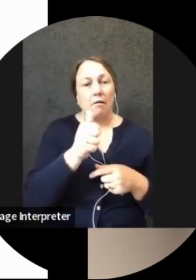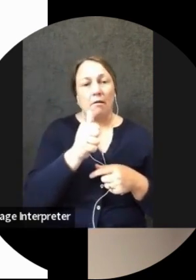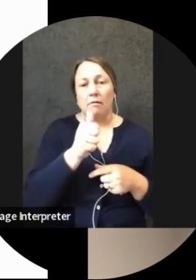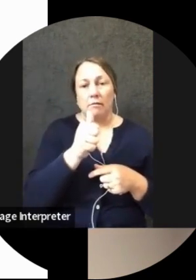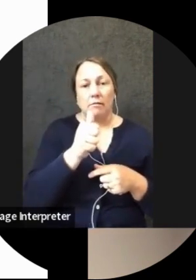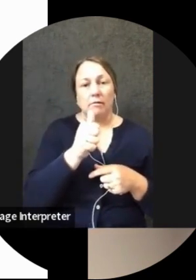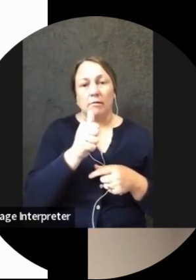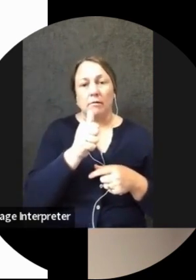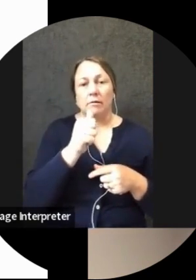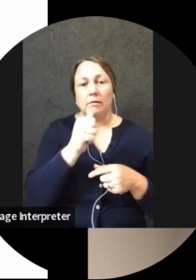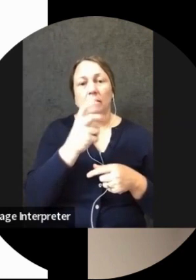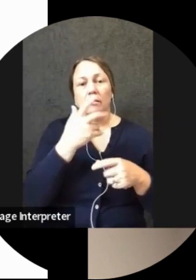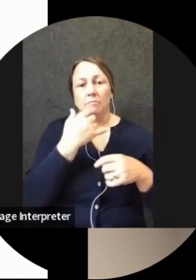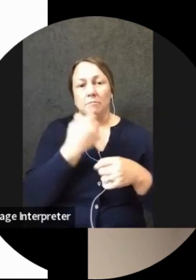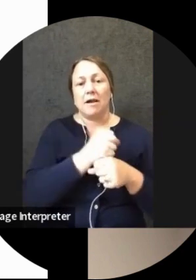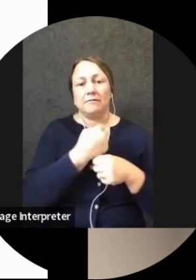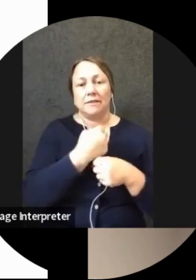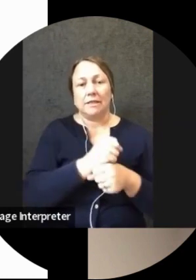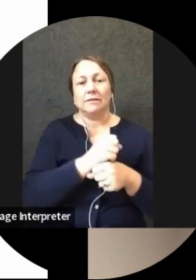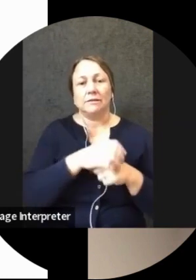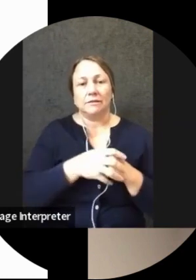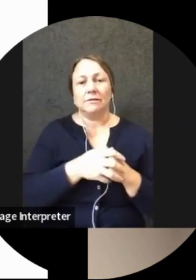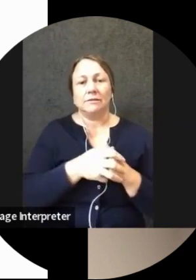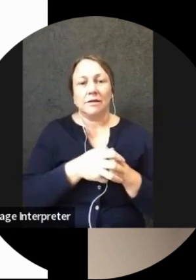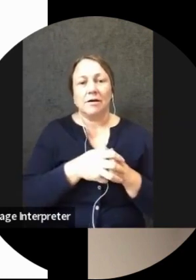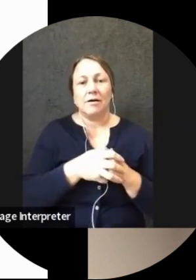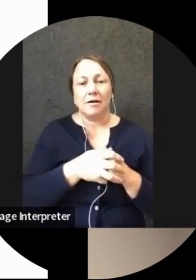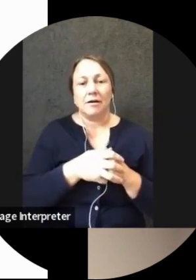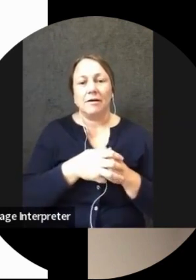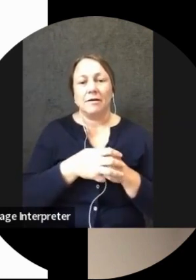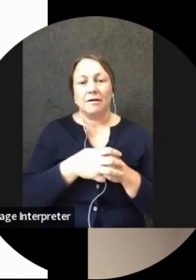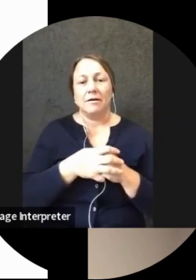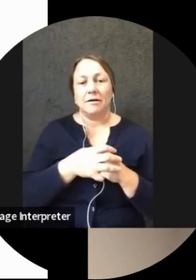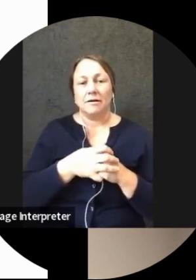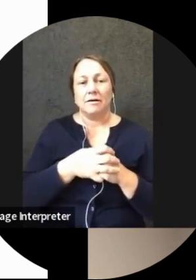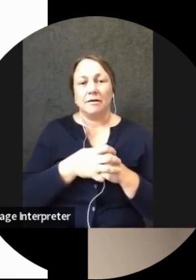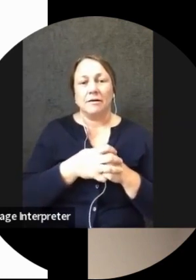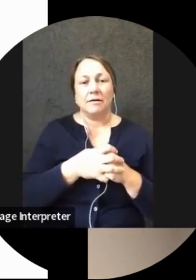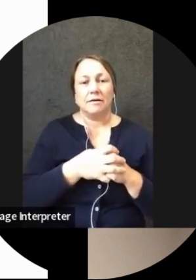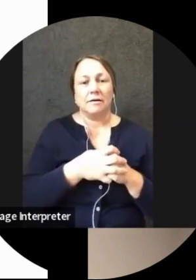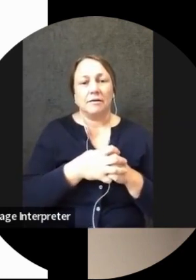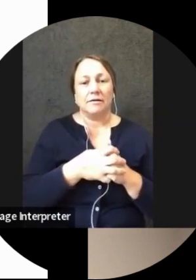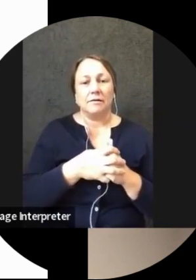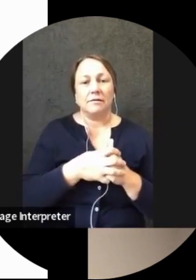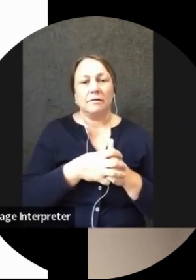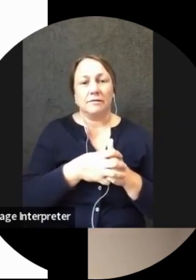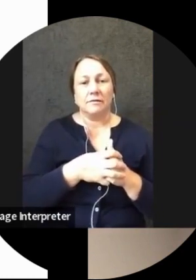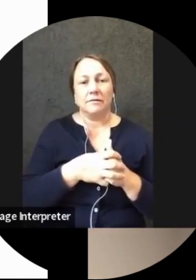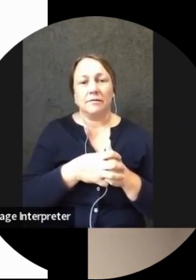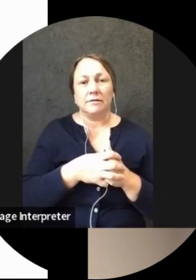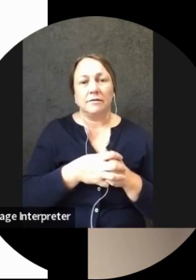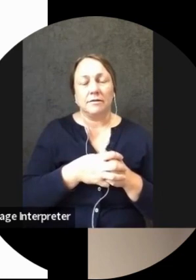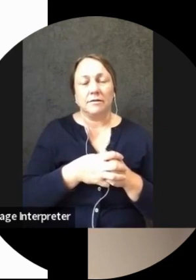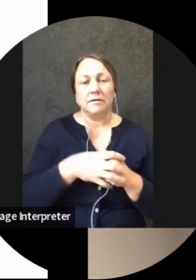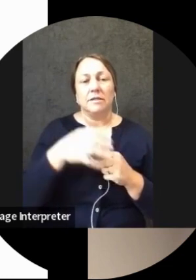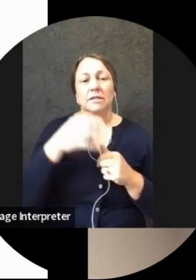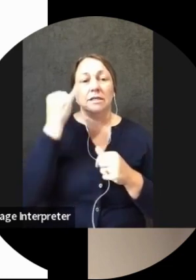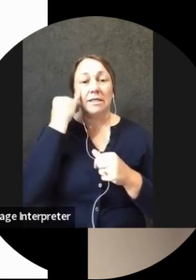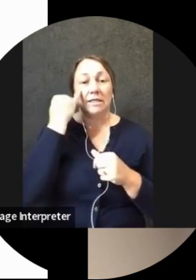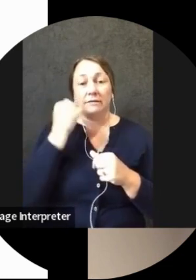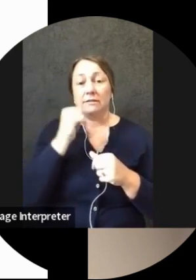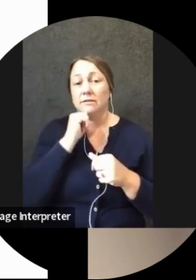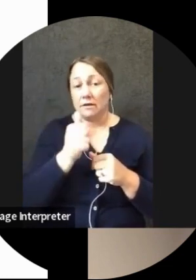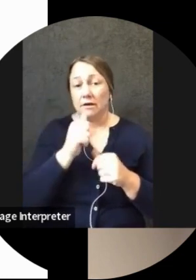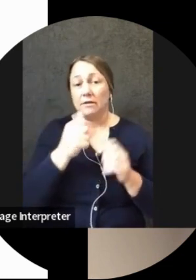Okay, I'll just move on to the next card. If it's found not to be a manifestation, the student may